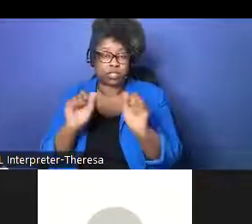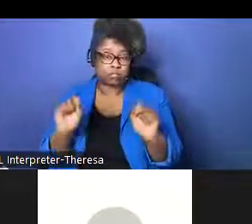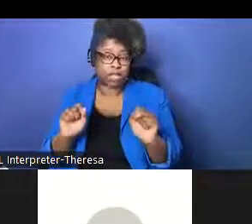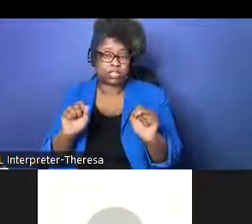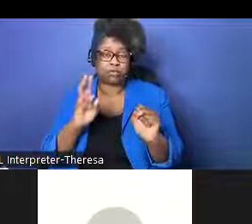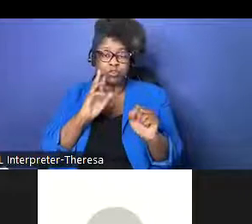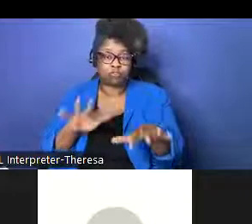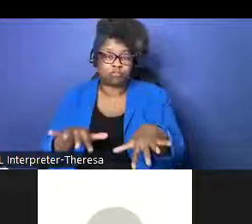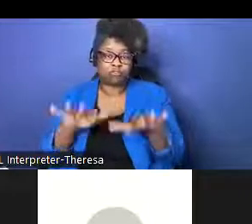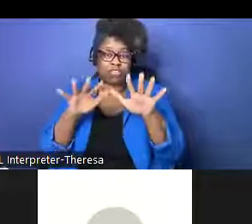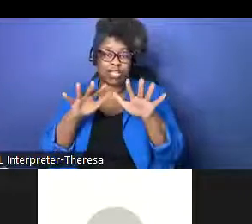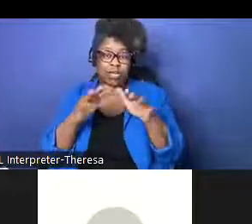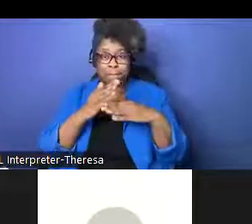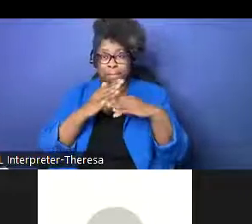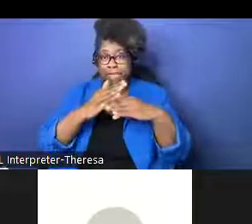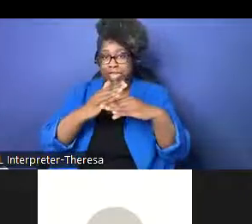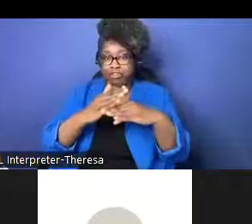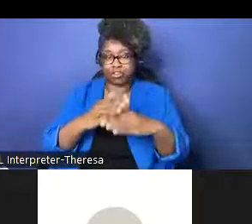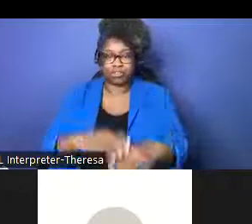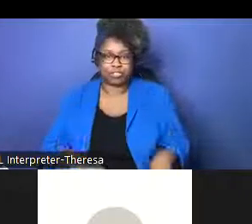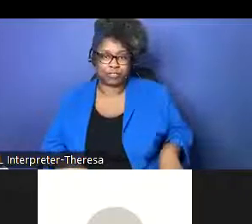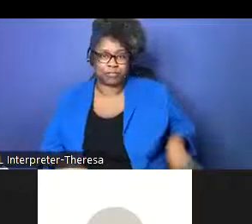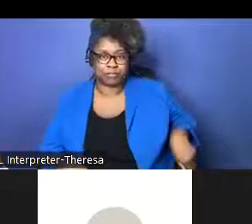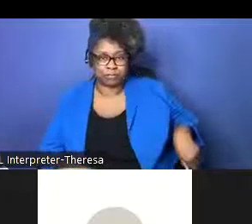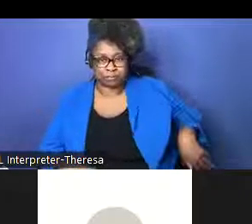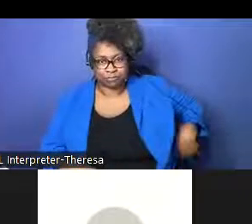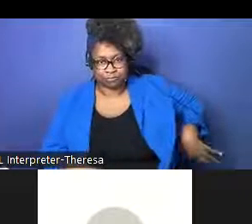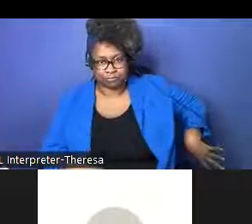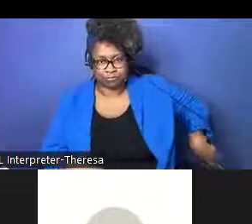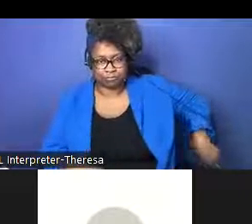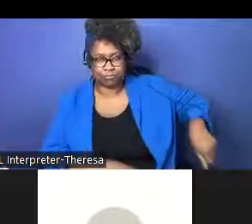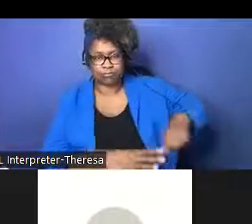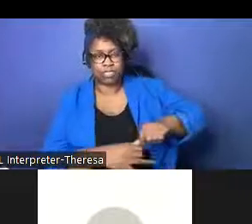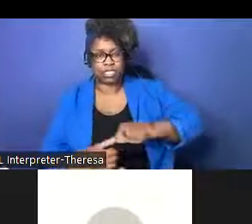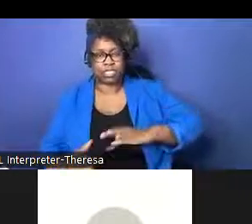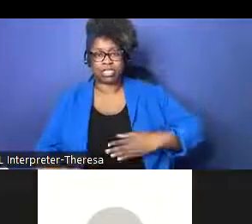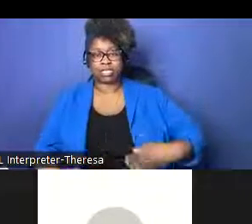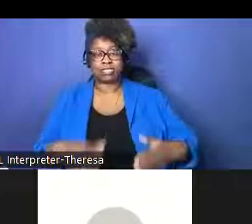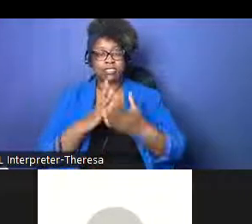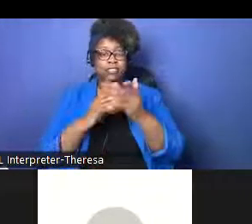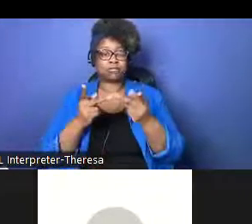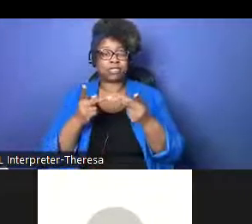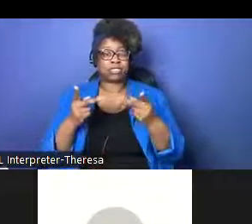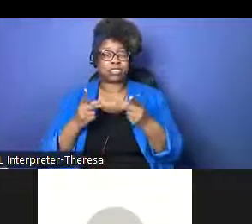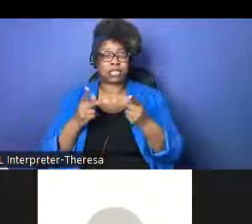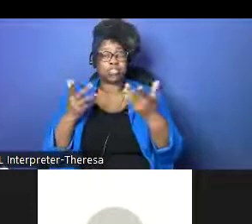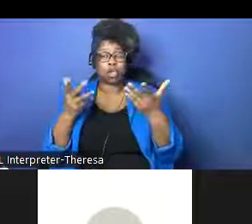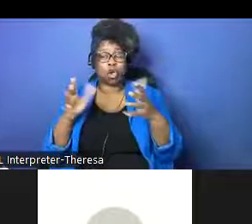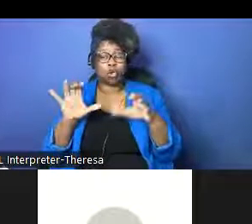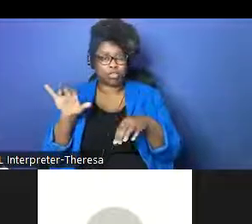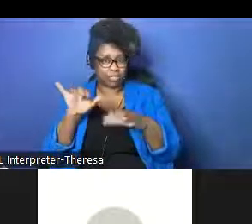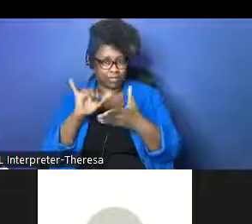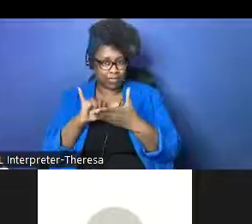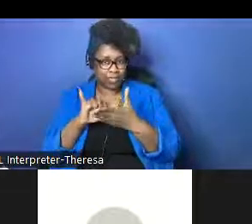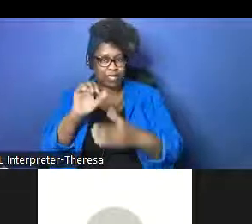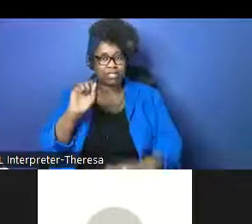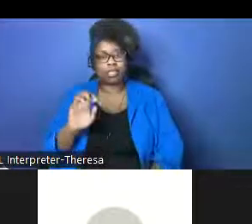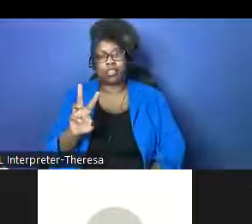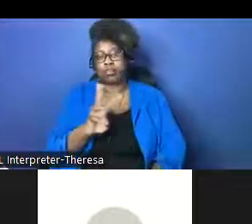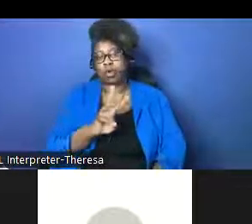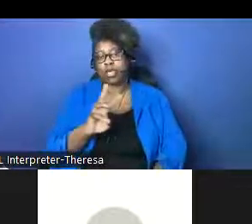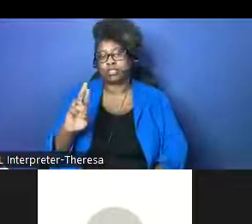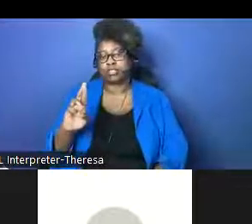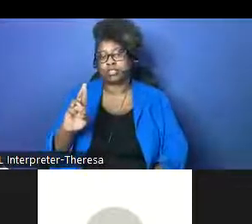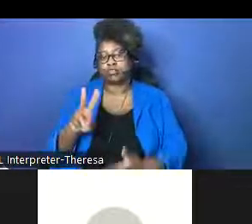barriers. So there are sites that have done this, like the Southwest Resiliency Park